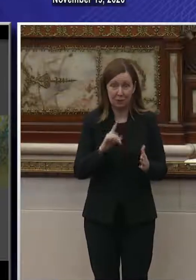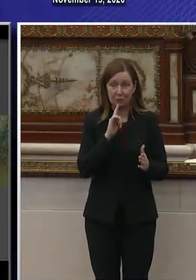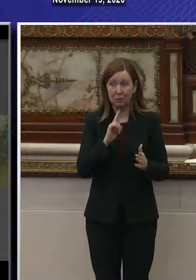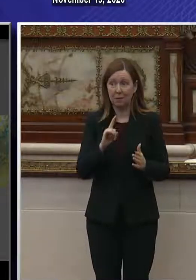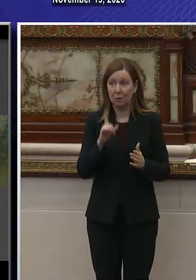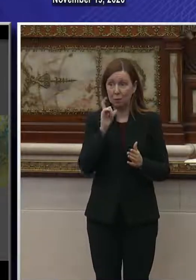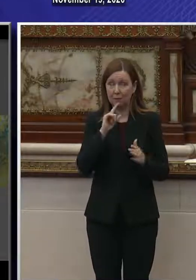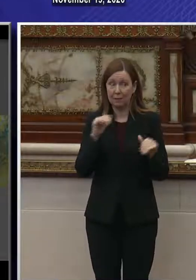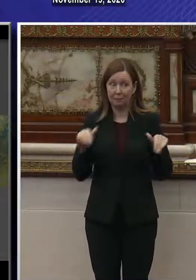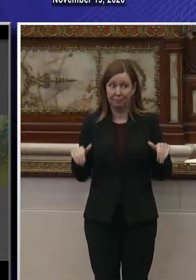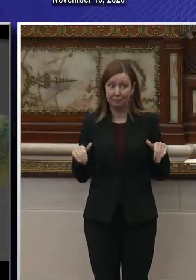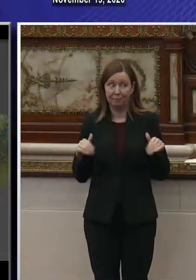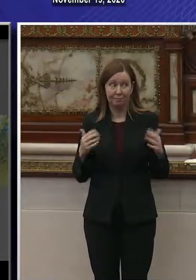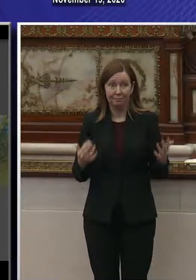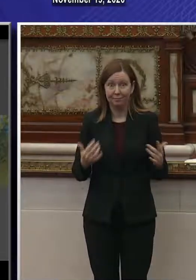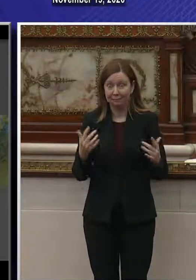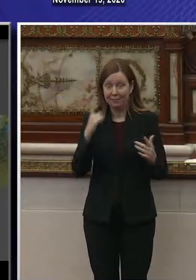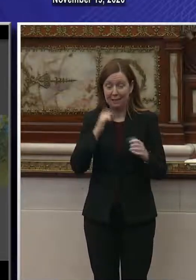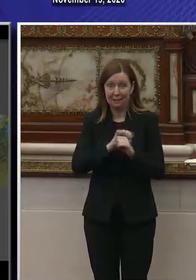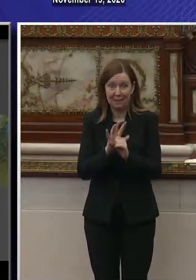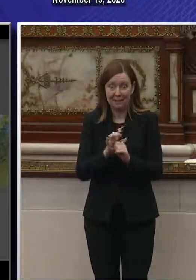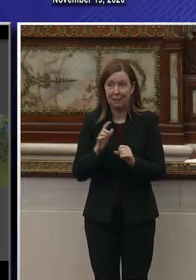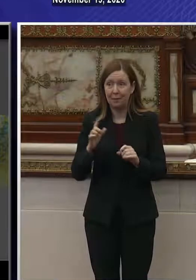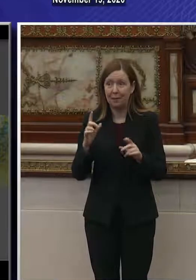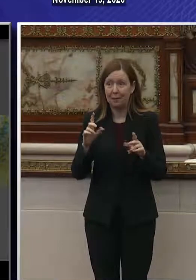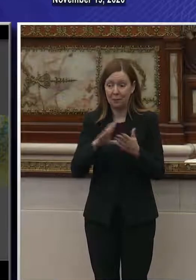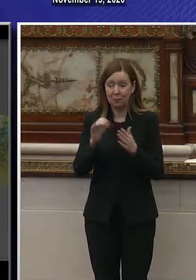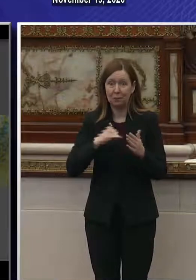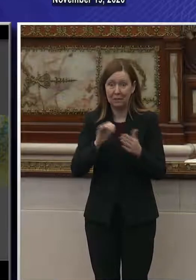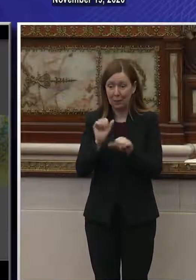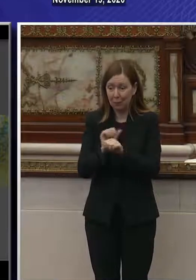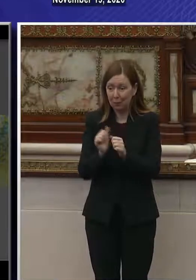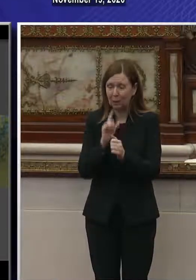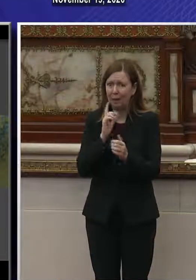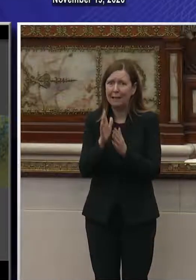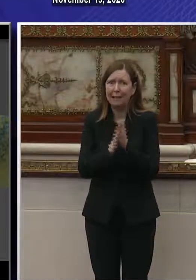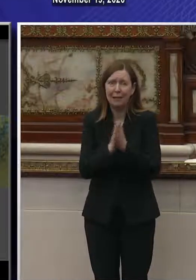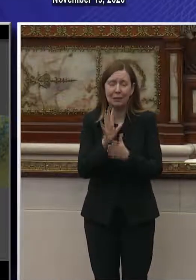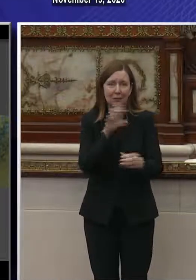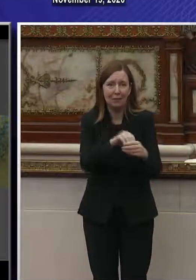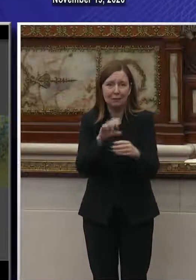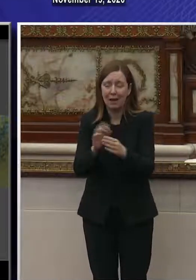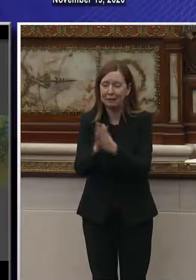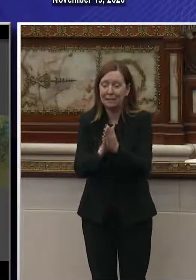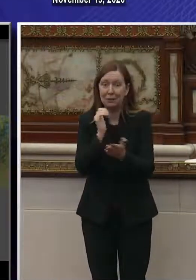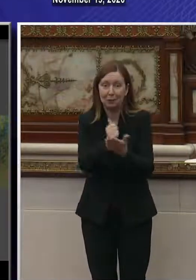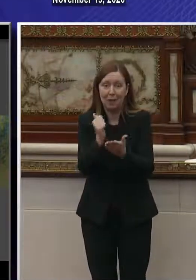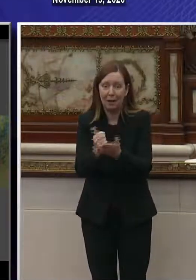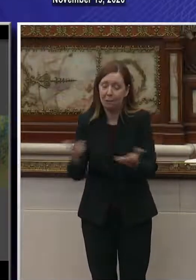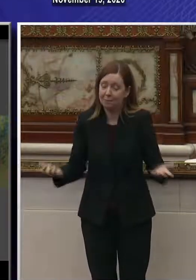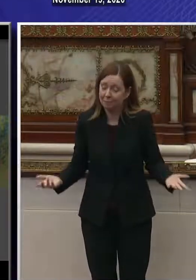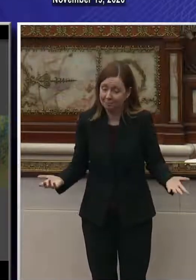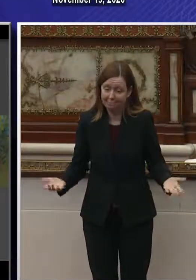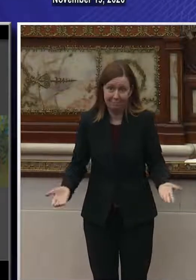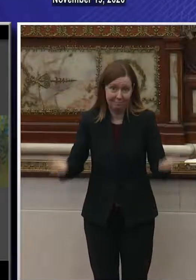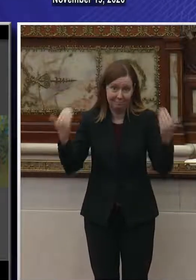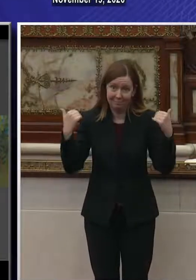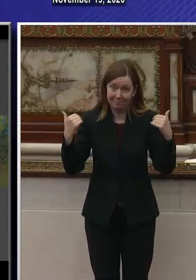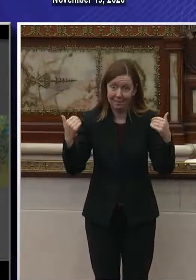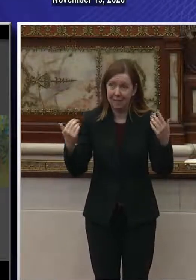sidelined largely in this pandemic. And the ones I work with are just so eager to get involved and so eager to help